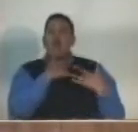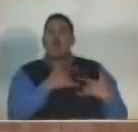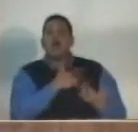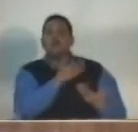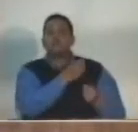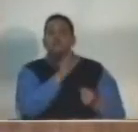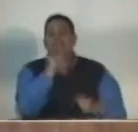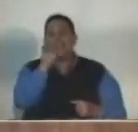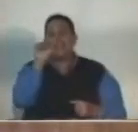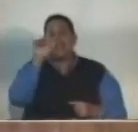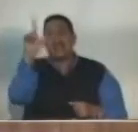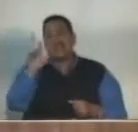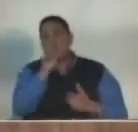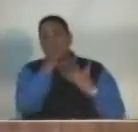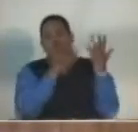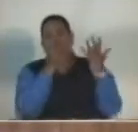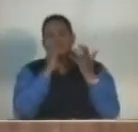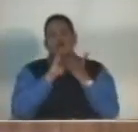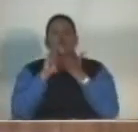community colleges.